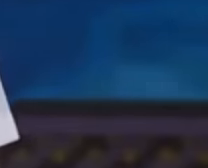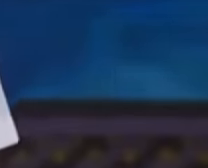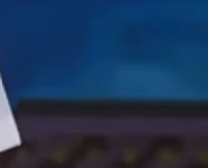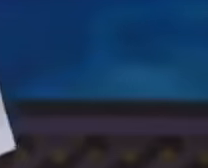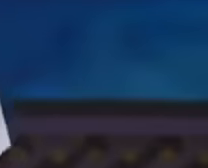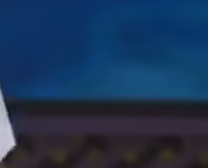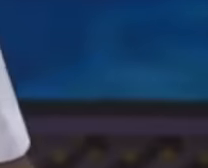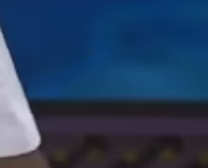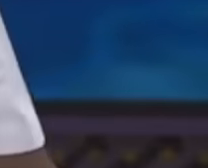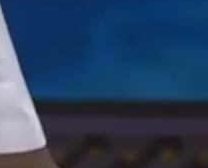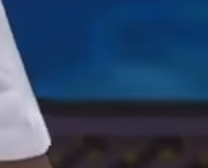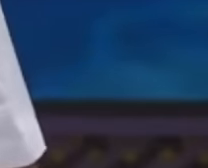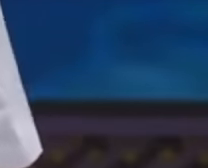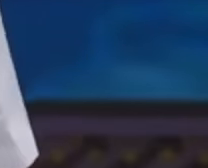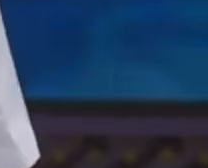In the meantime,